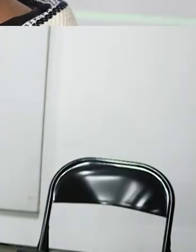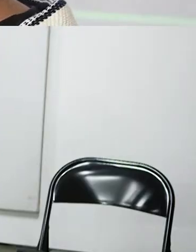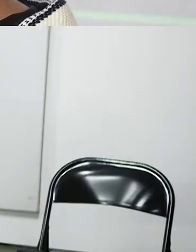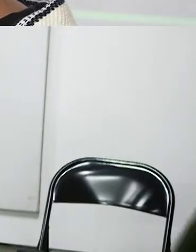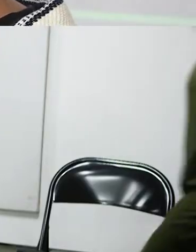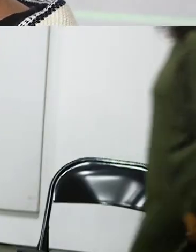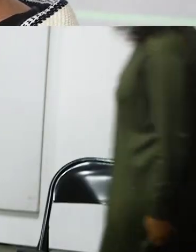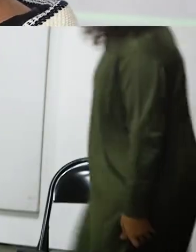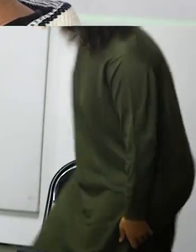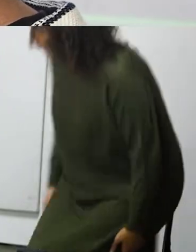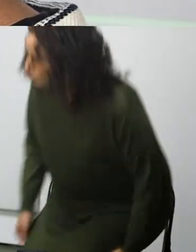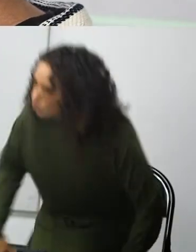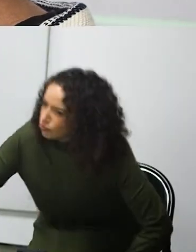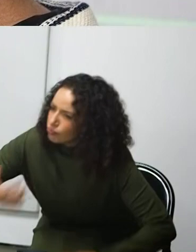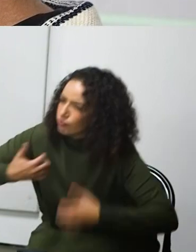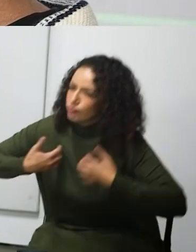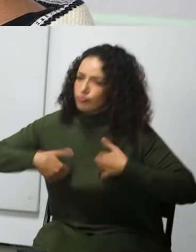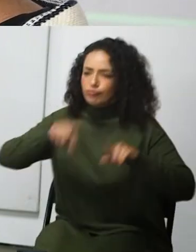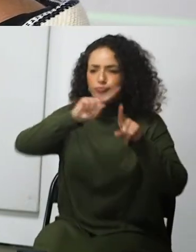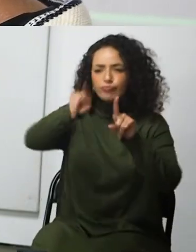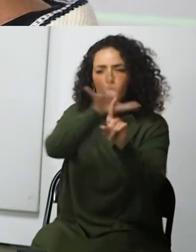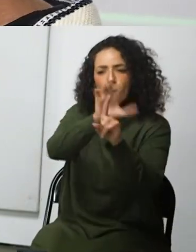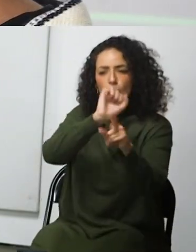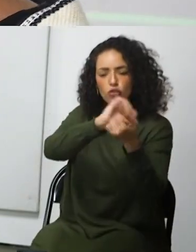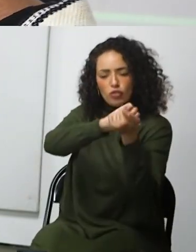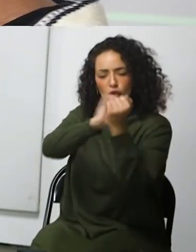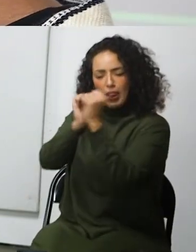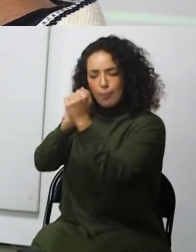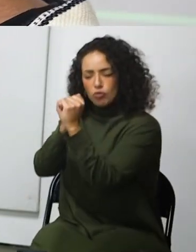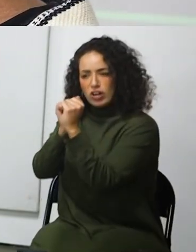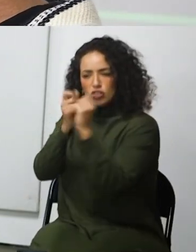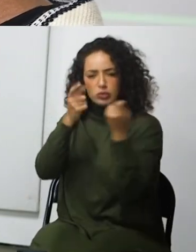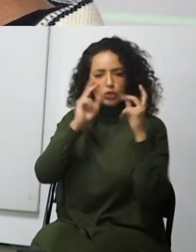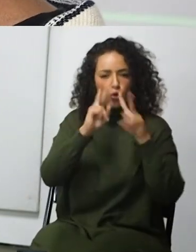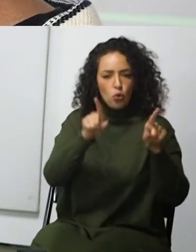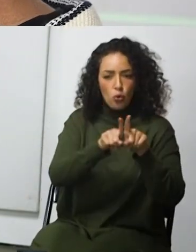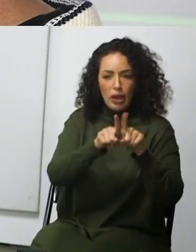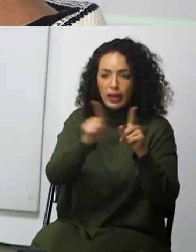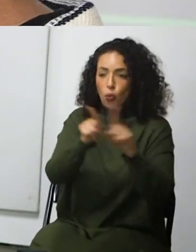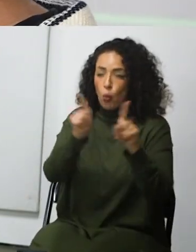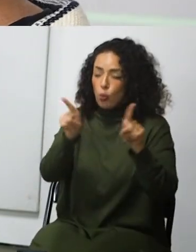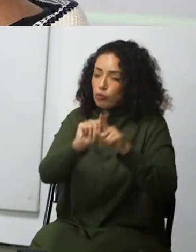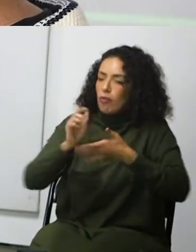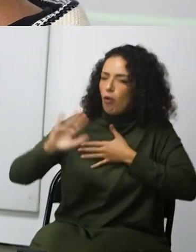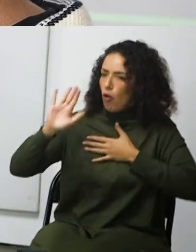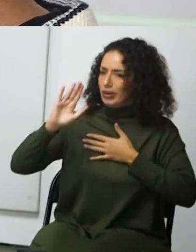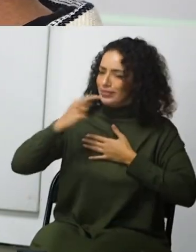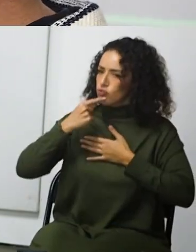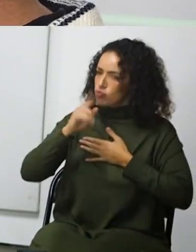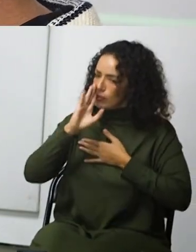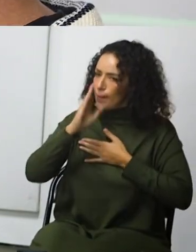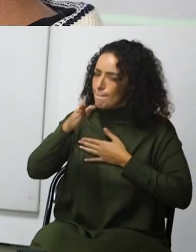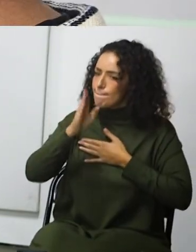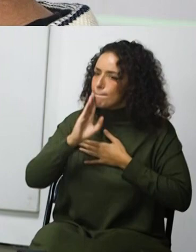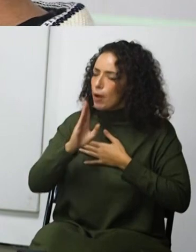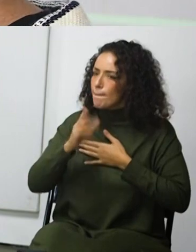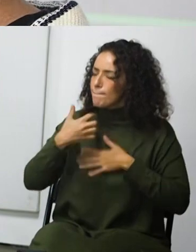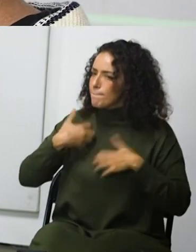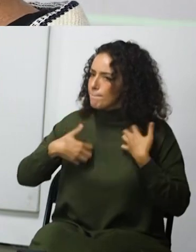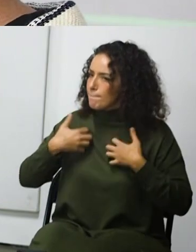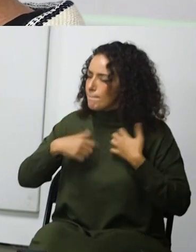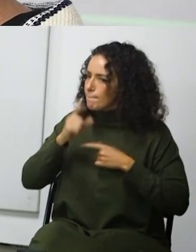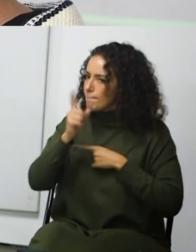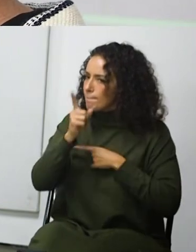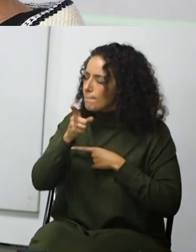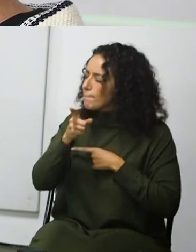of transparency and openness in terms of what does it really mean to work with, not for disabled people? Like everyone, the phrase "nothing about us without